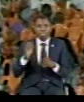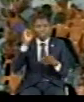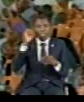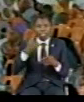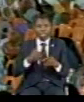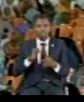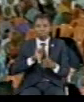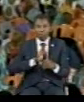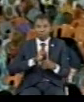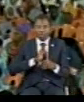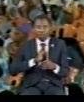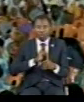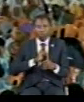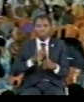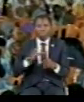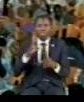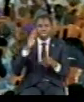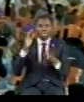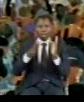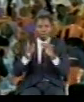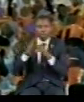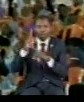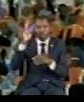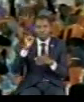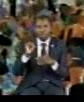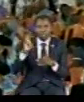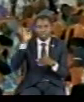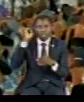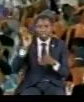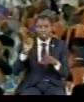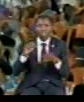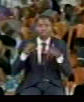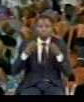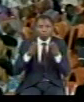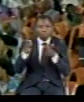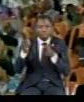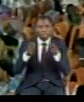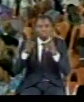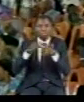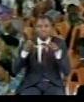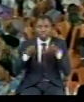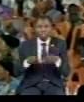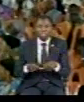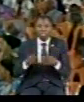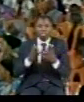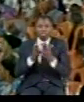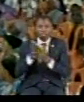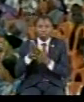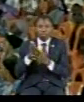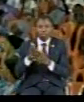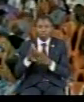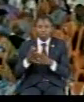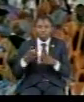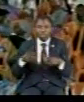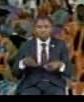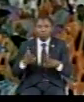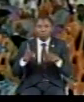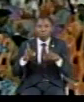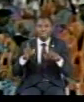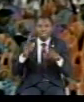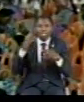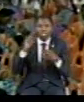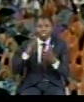well. According to him, he managed to stay through while the program was on yesterday. And while the choir